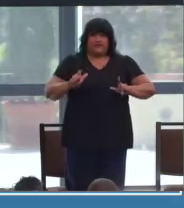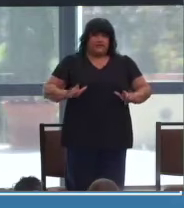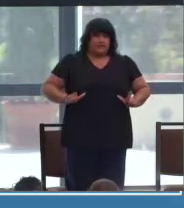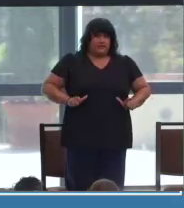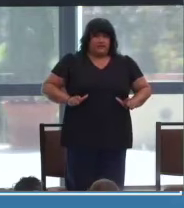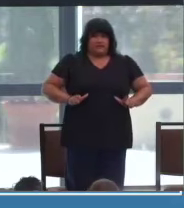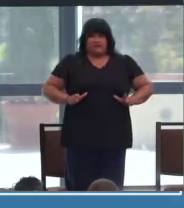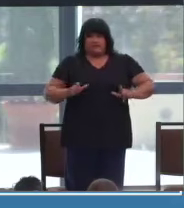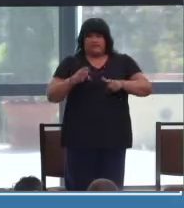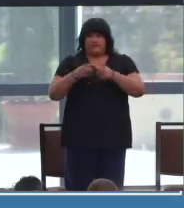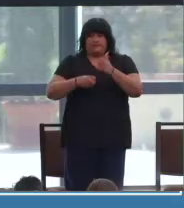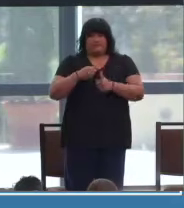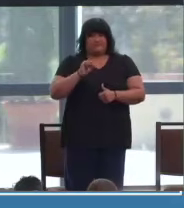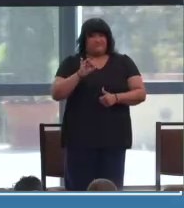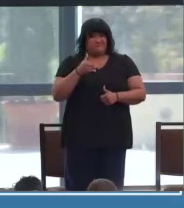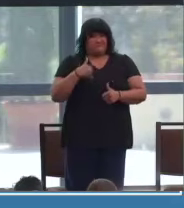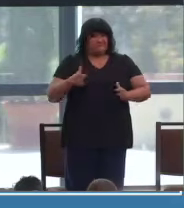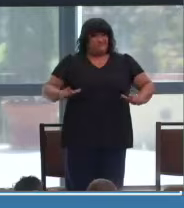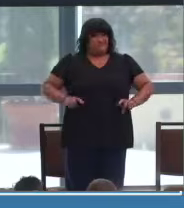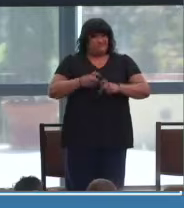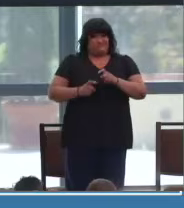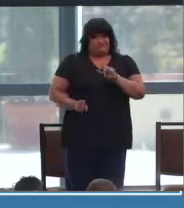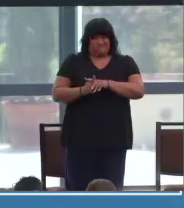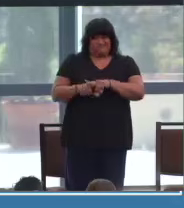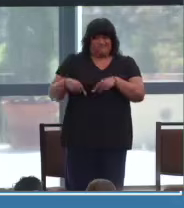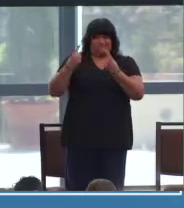So if you've had a history of liver problems, those also might not be for you.